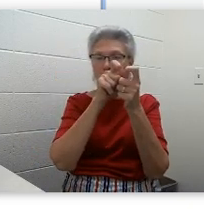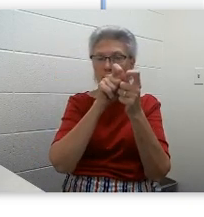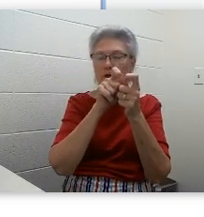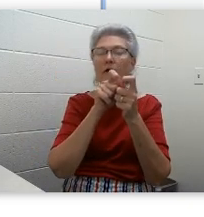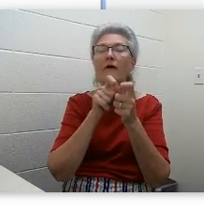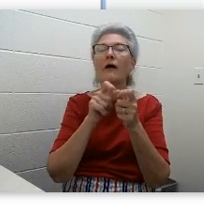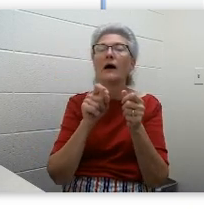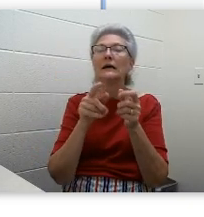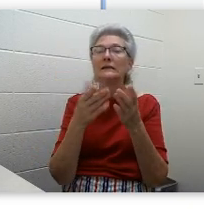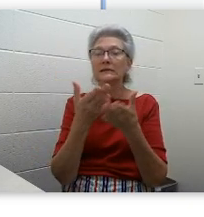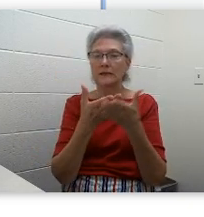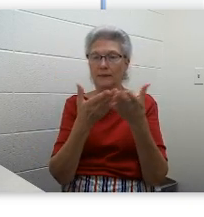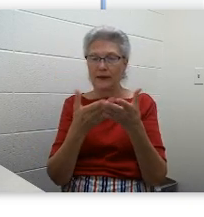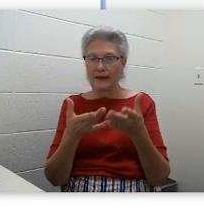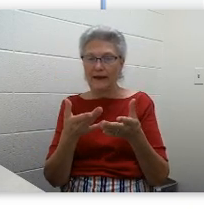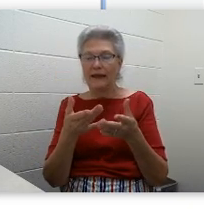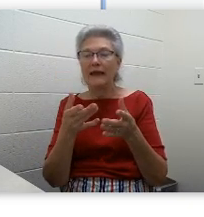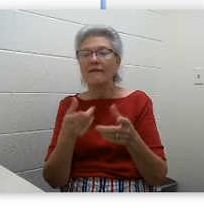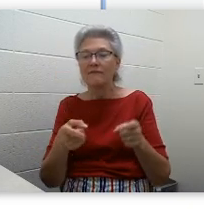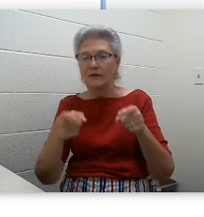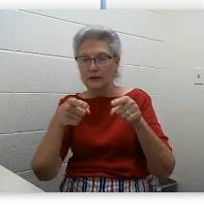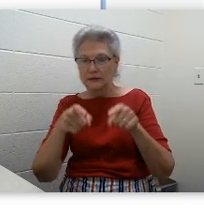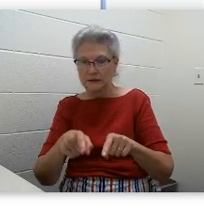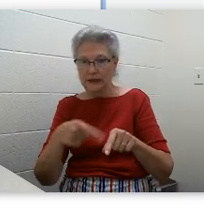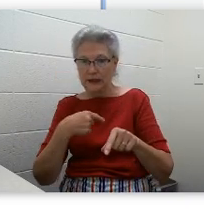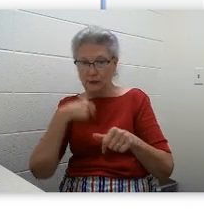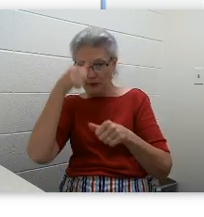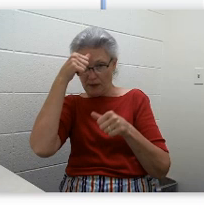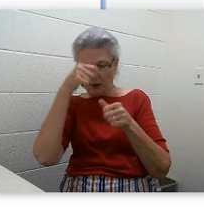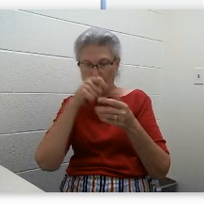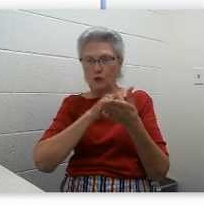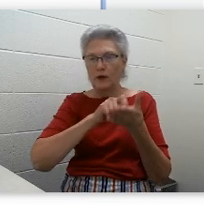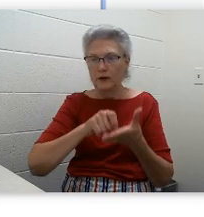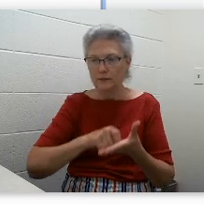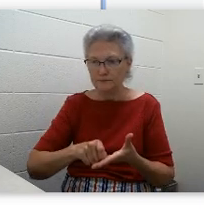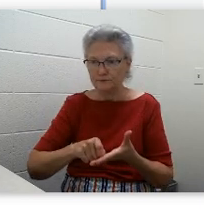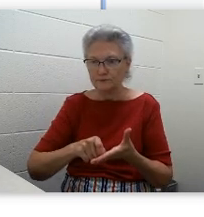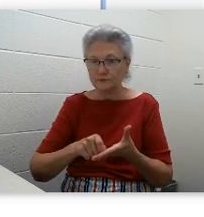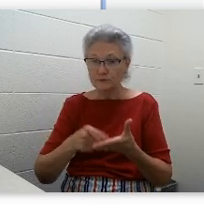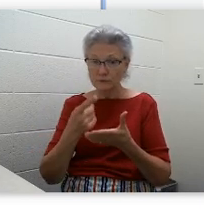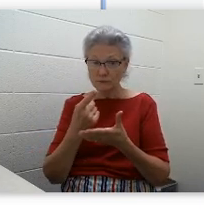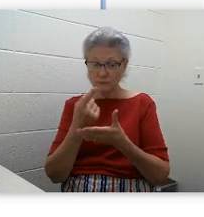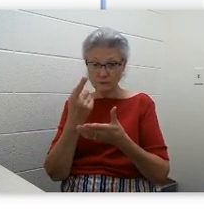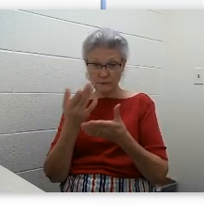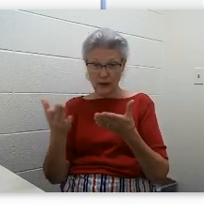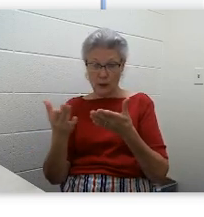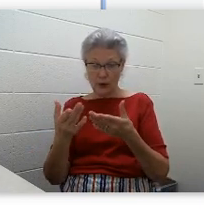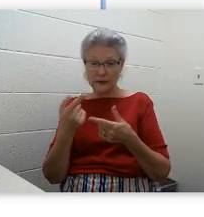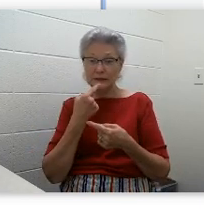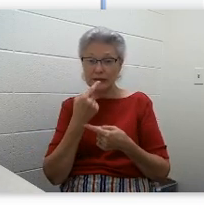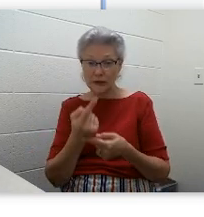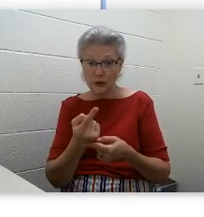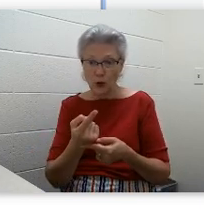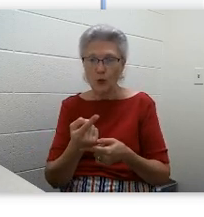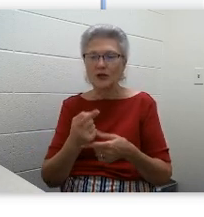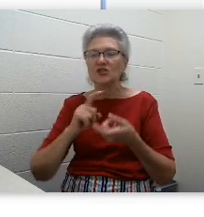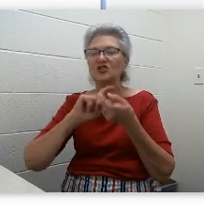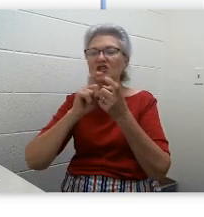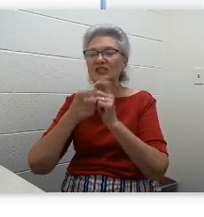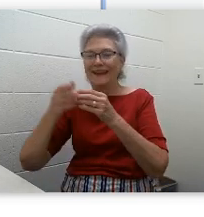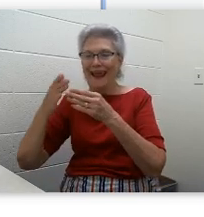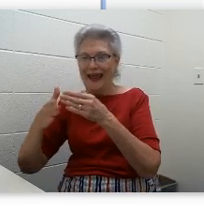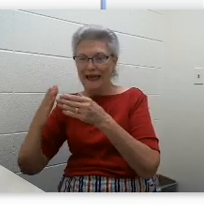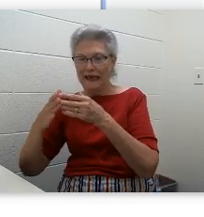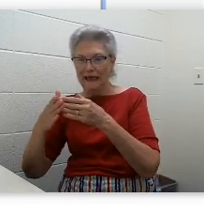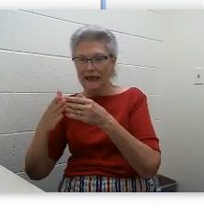I remembered from my story and jotted them down. Now, one thing I do want to mention, because we're changing the ending,